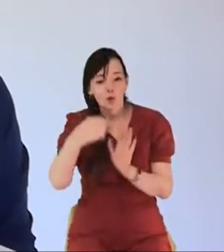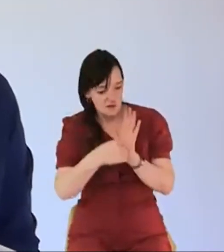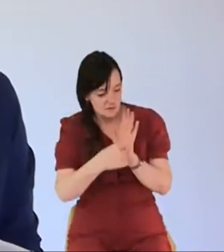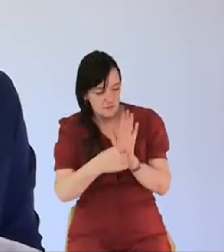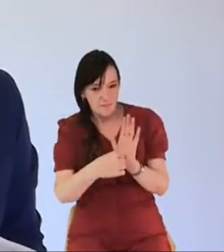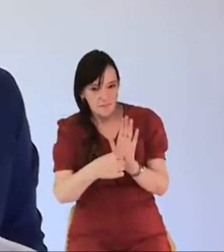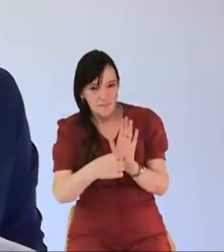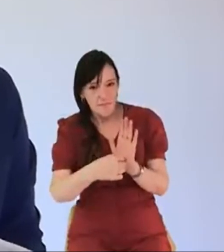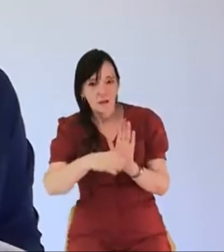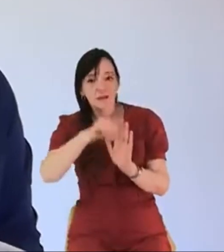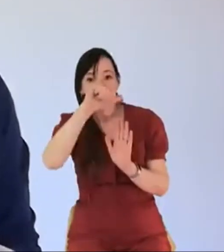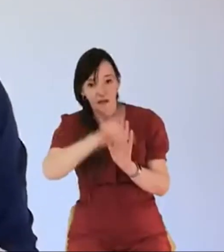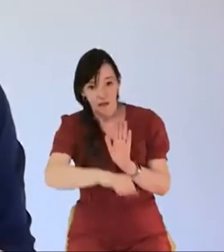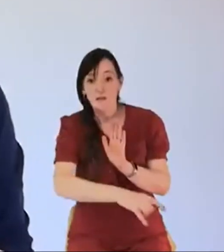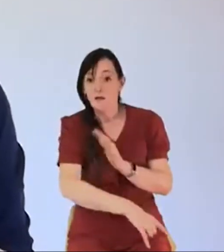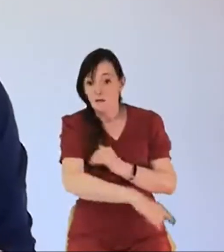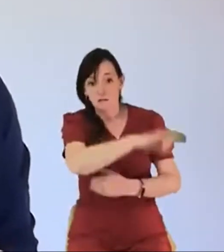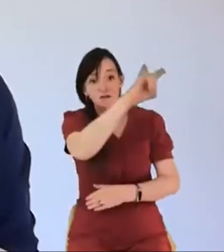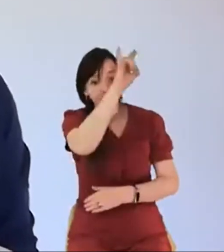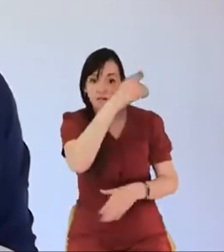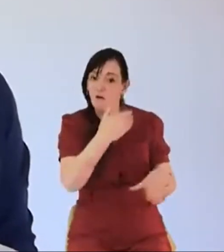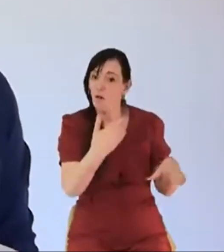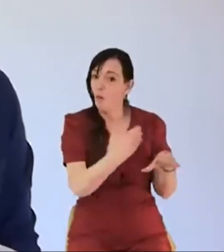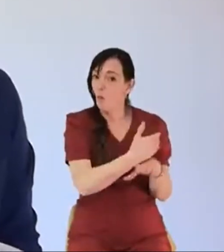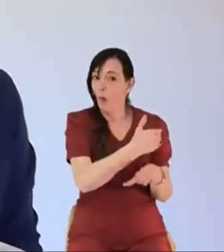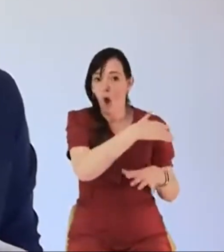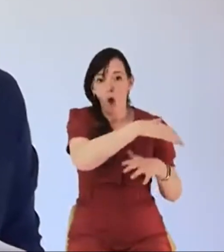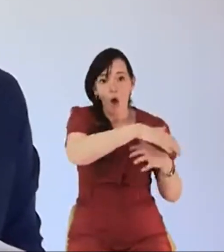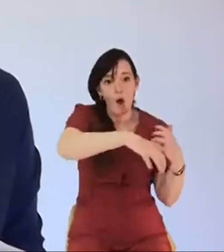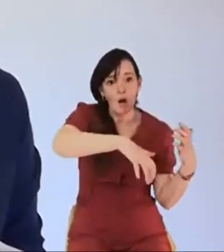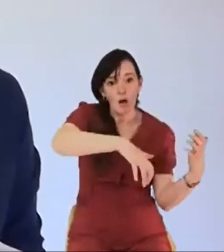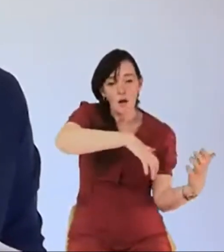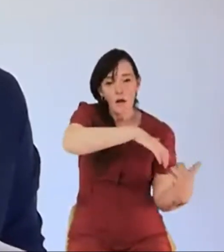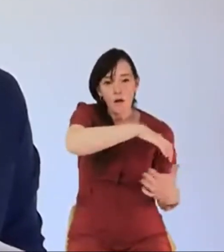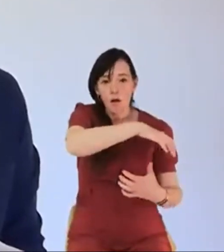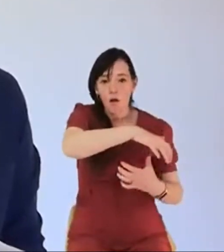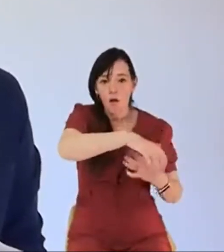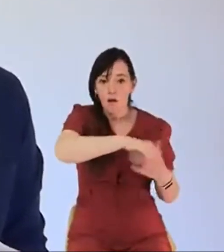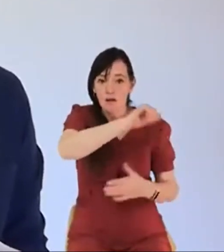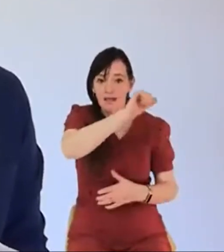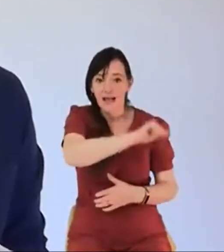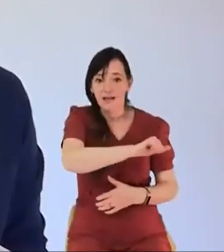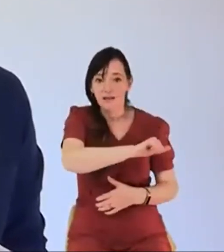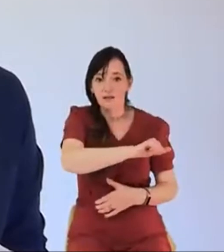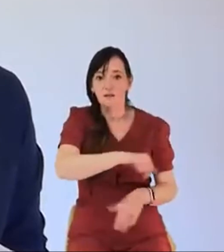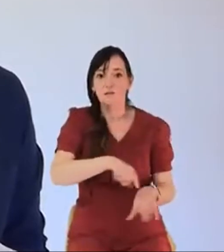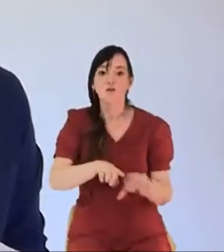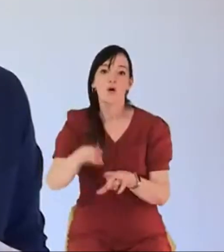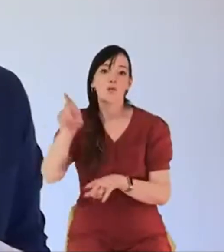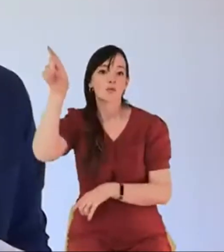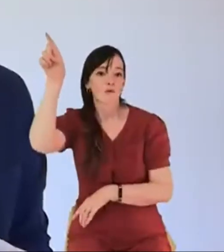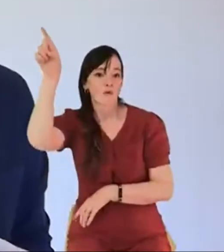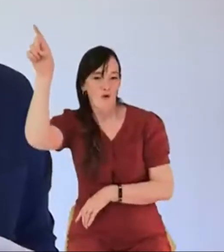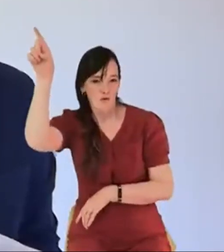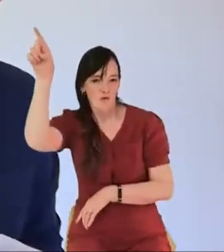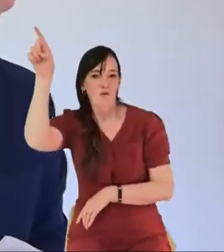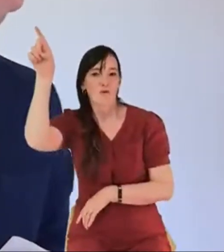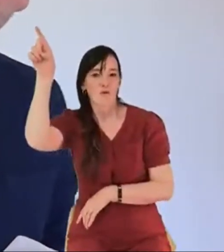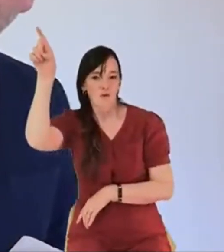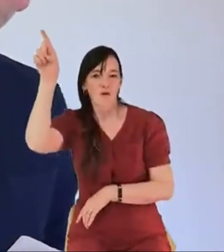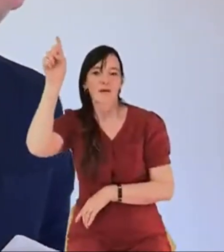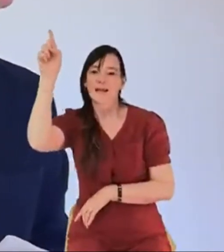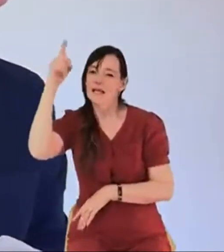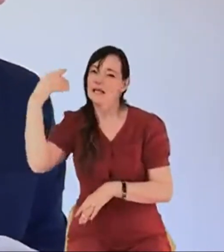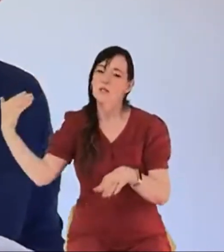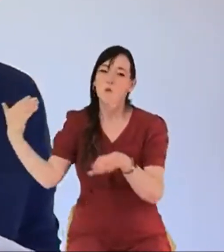yes the devil is at work in this world but so is god and he